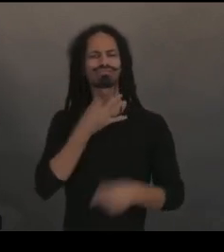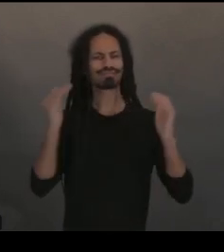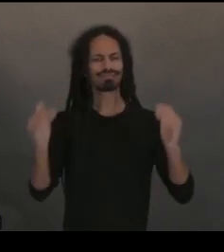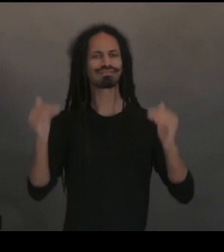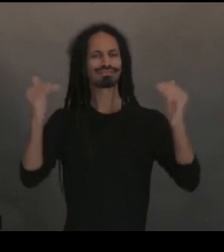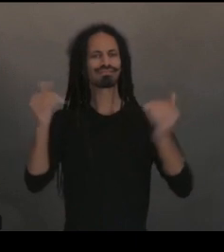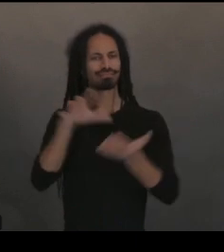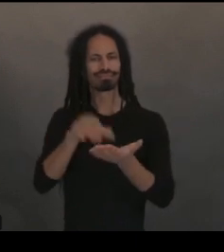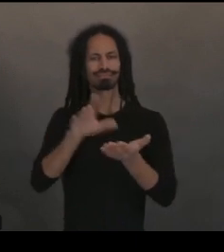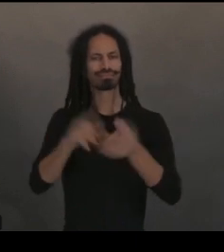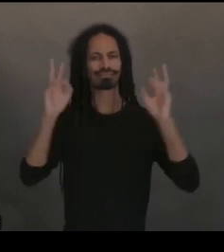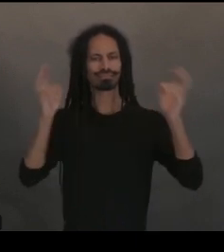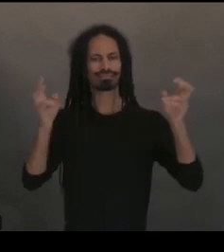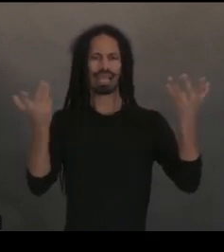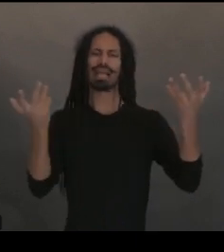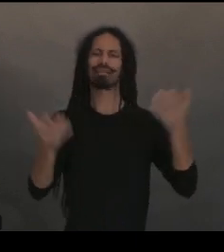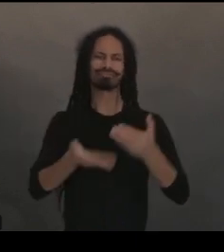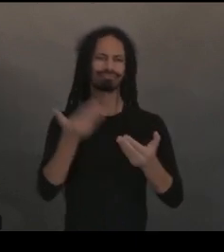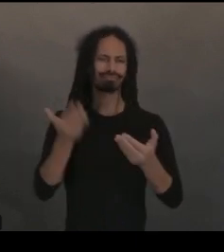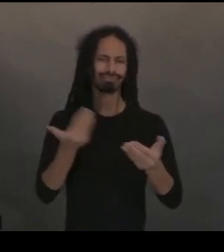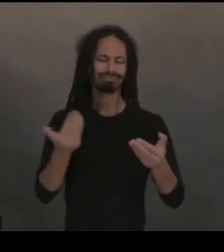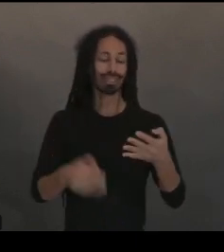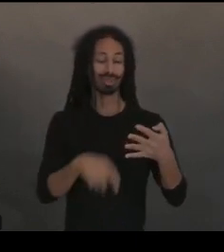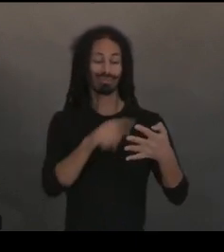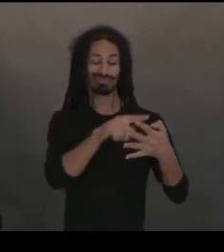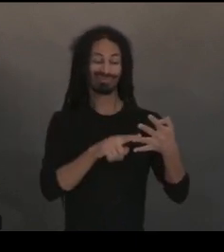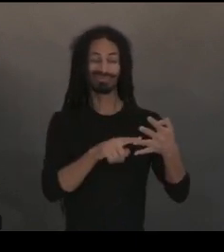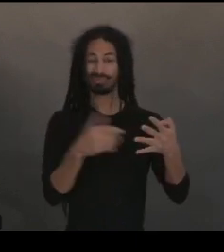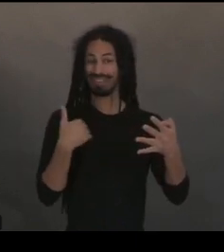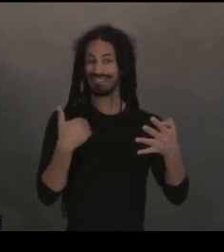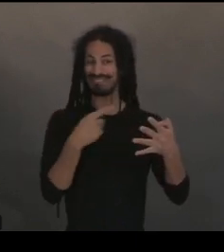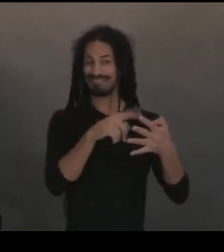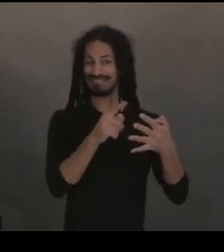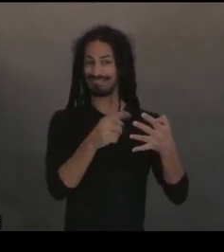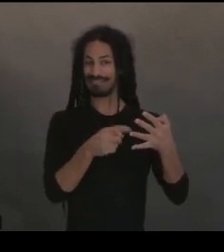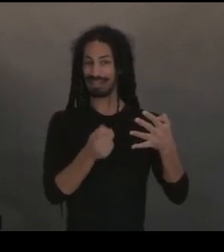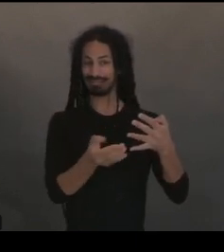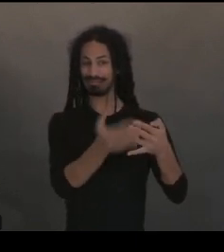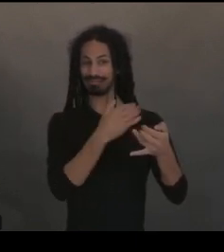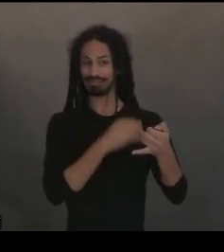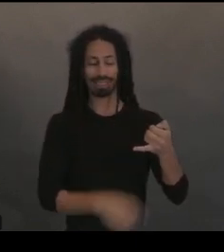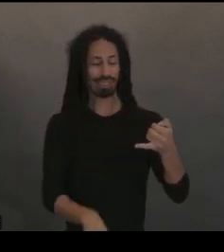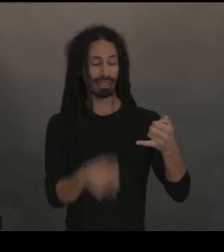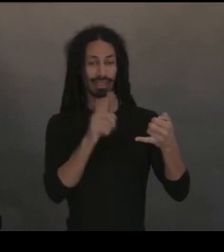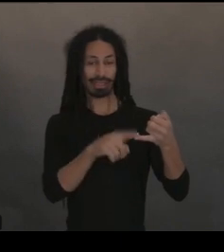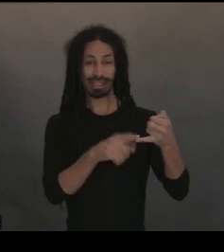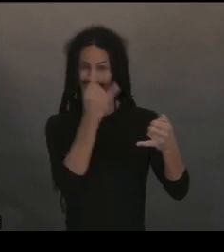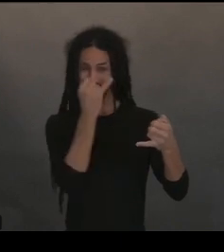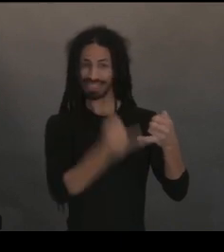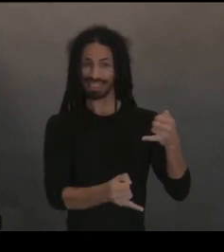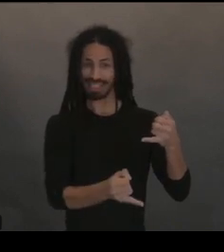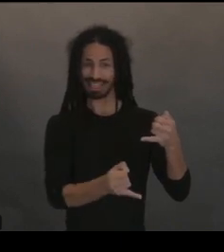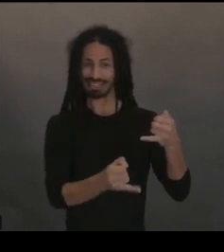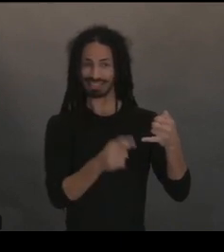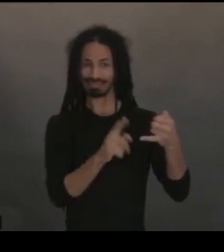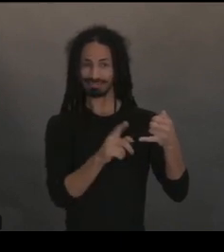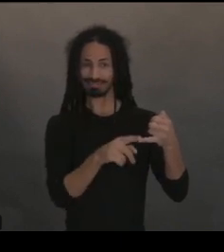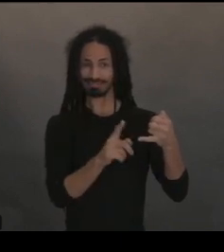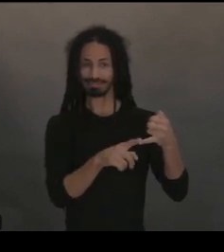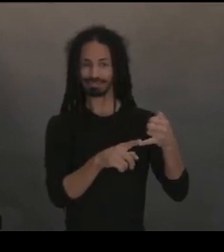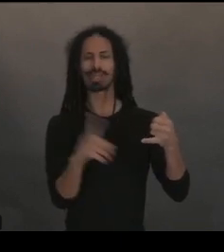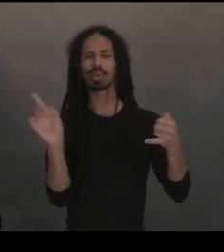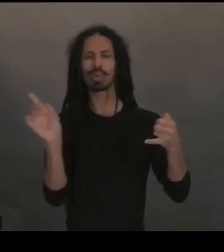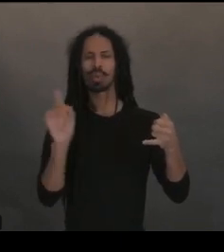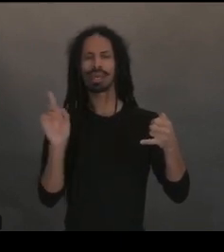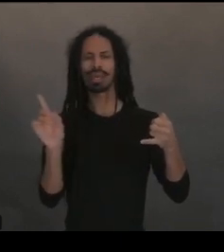learning. Okay, so we've got 3 out of 4 elements. The last one is our where can we